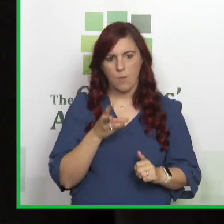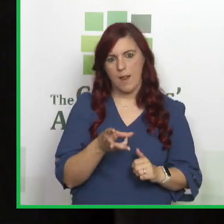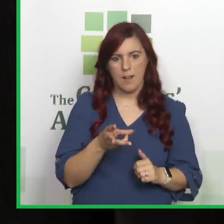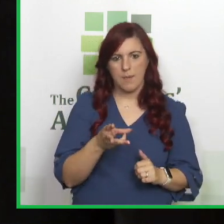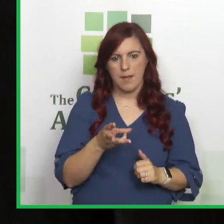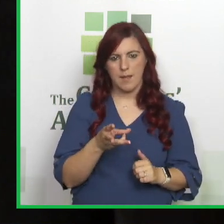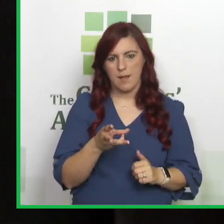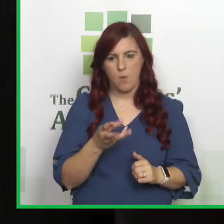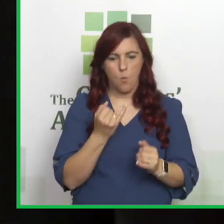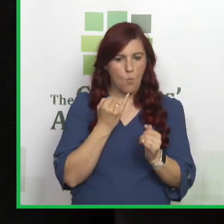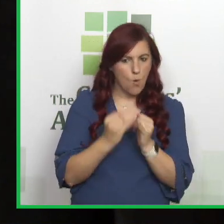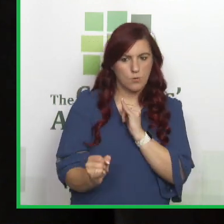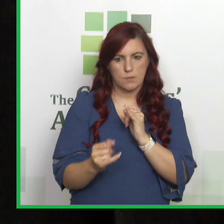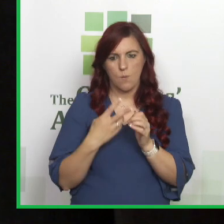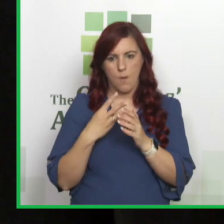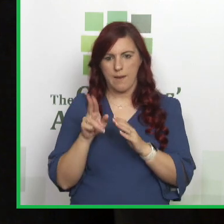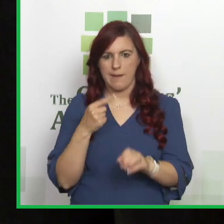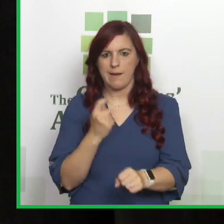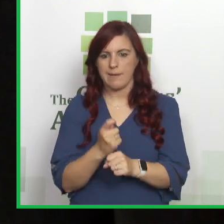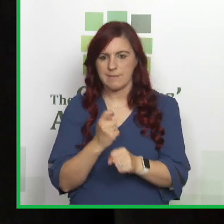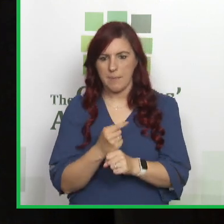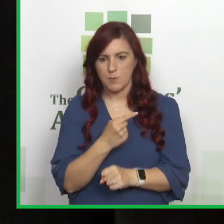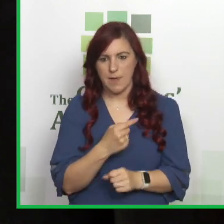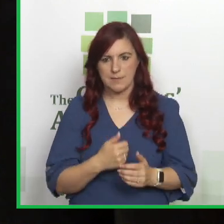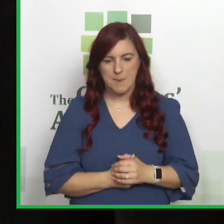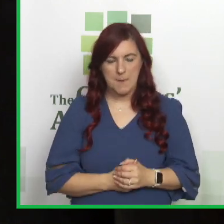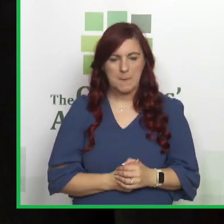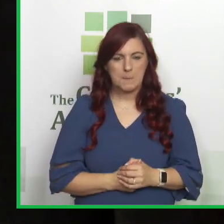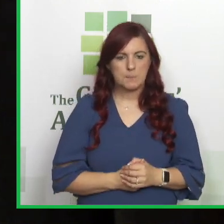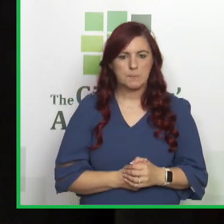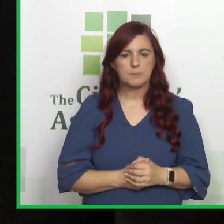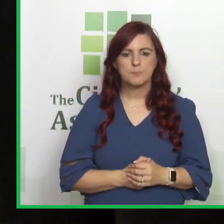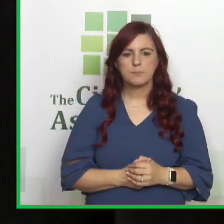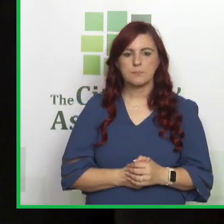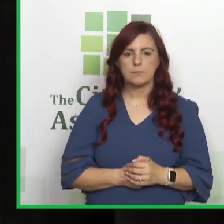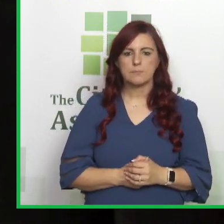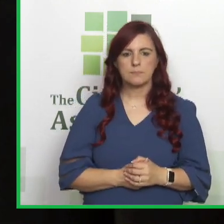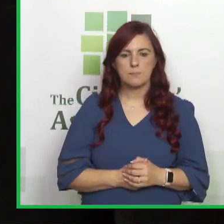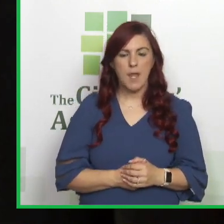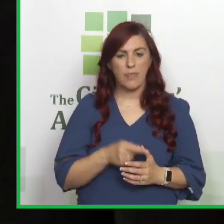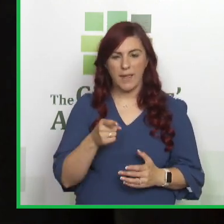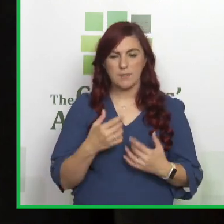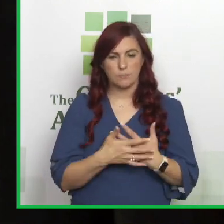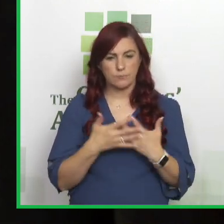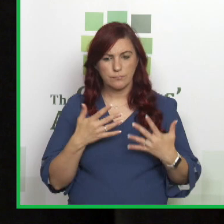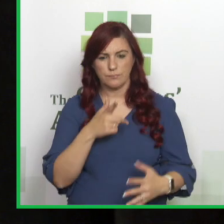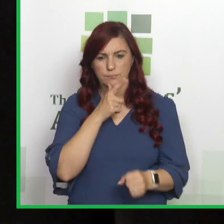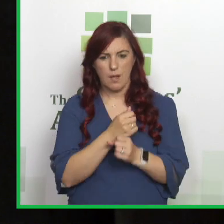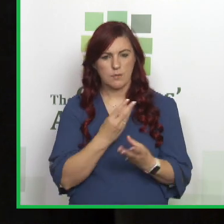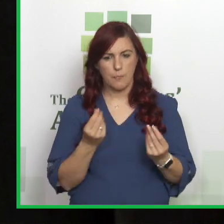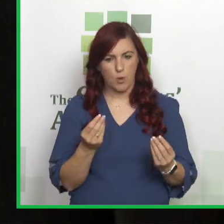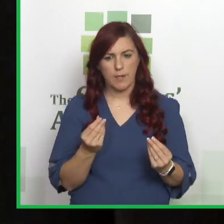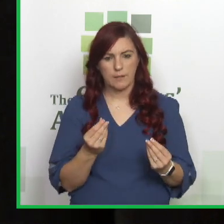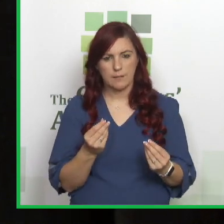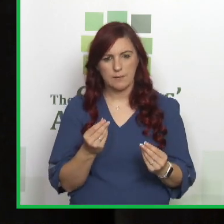in a much worse state at this stage. These are vast sums of money, and these are the sums of money that fuel